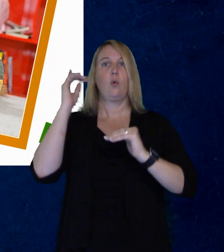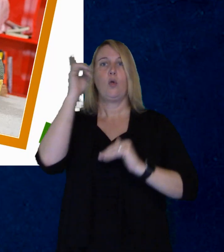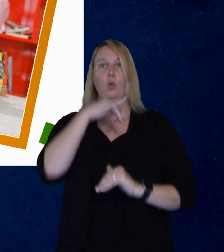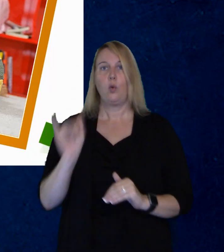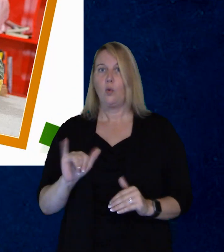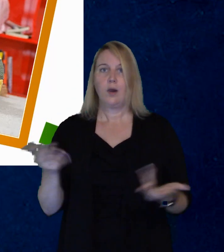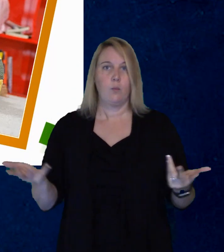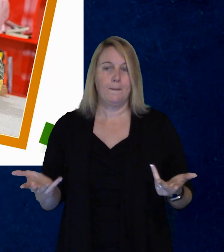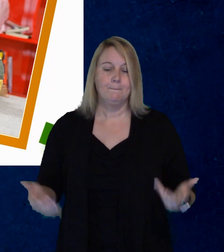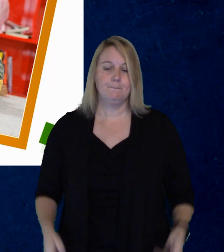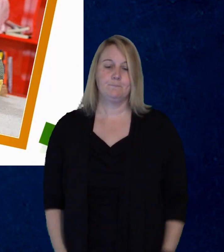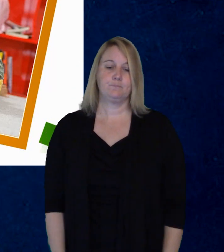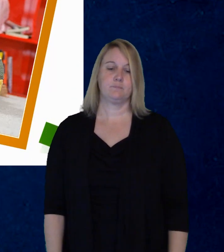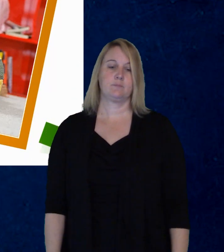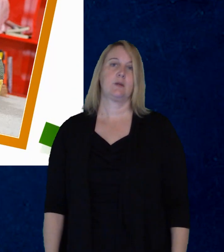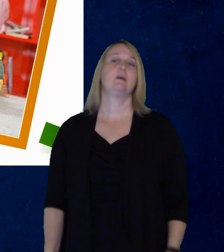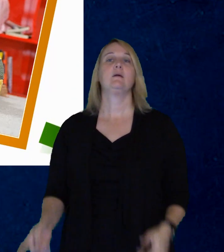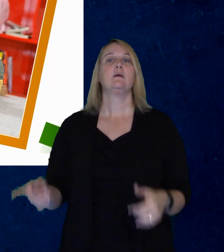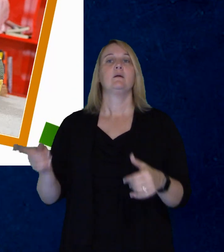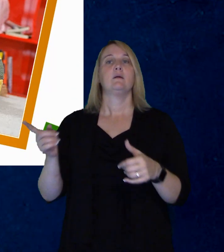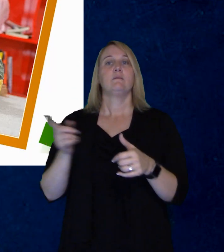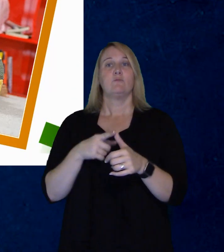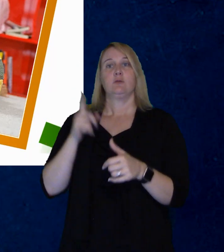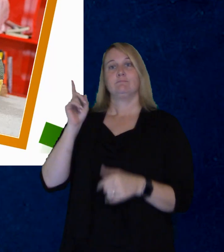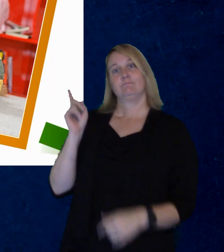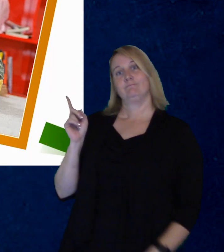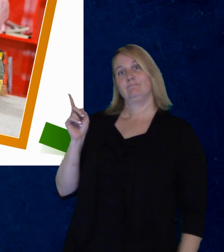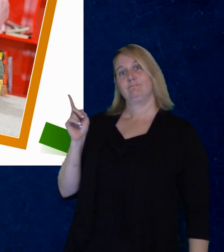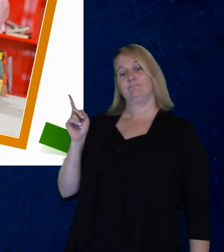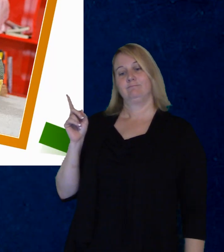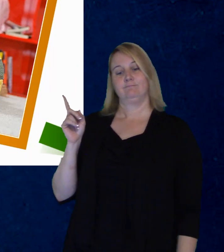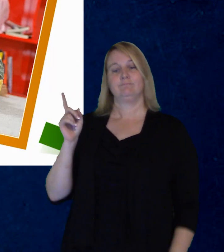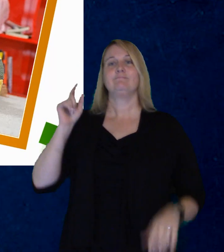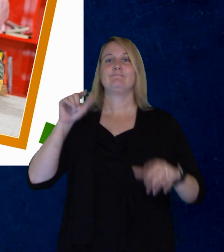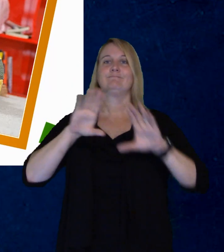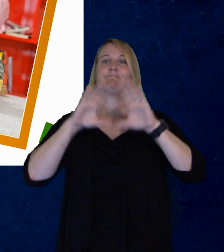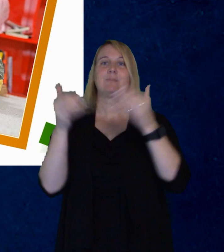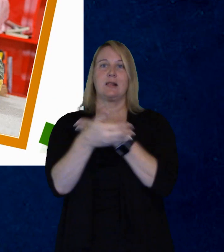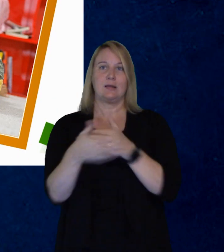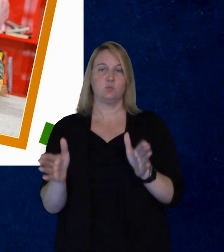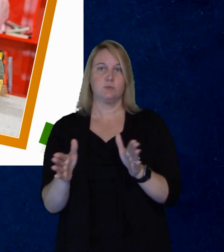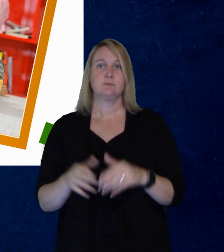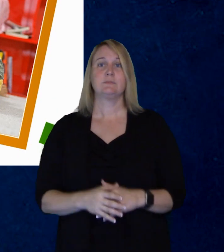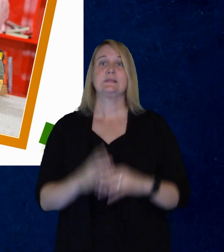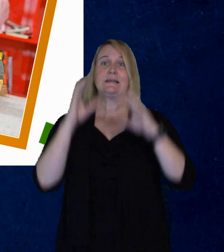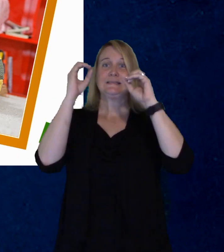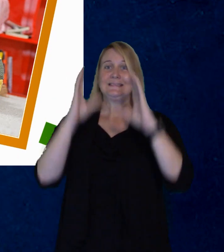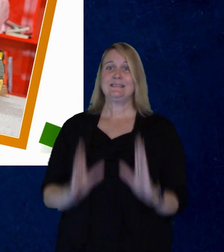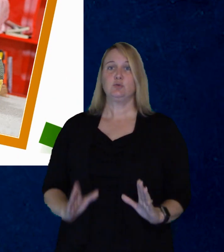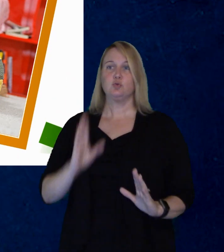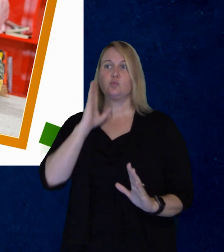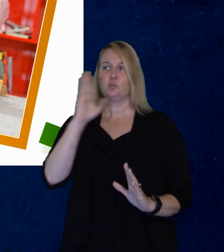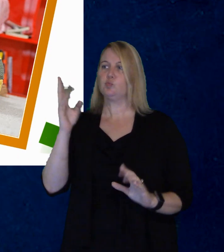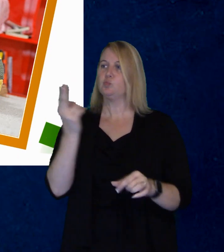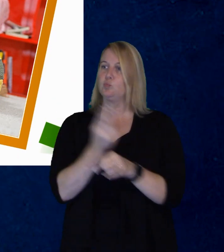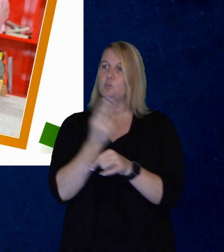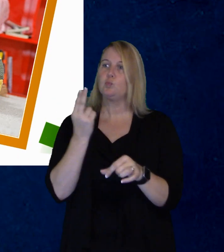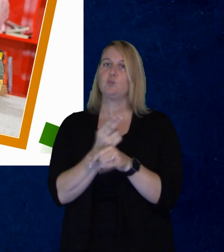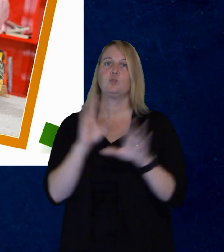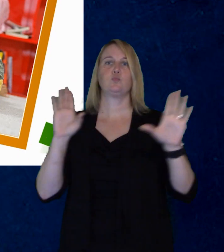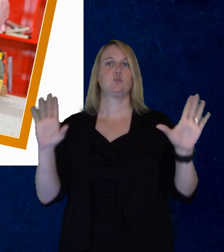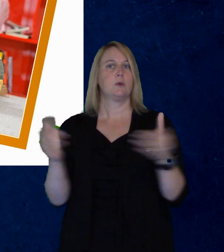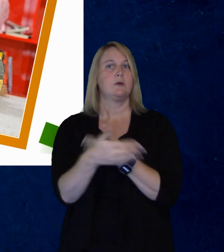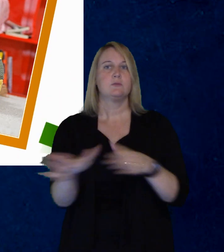Elementary. First, we can talk about facilities and classroom spaces. Teachers will be maximizing the space within their